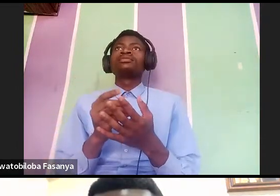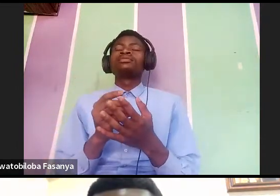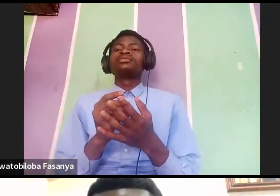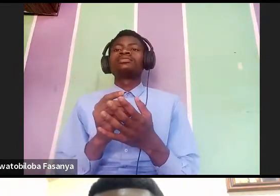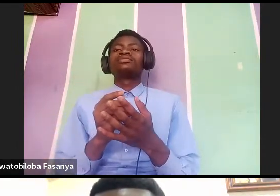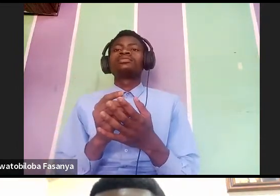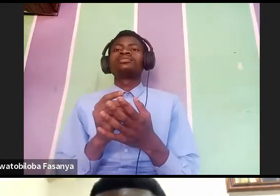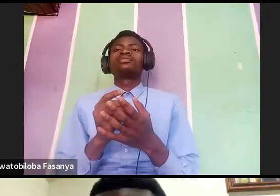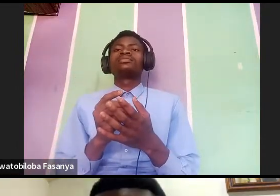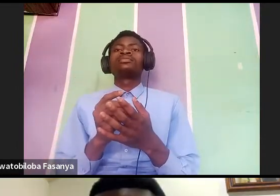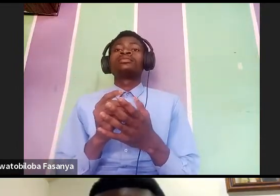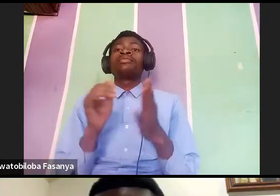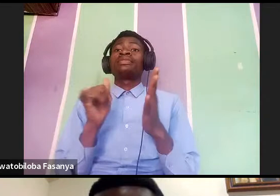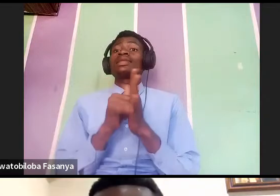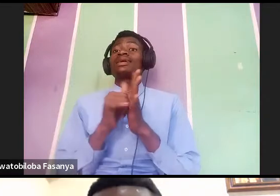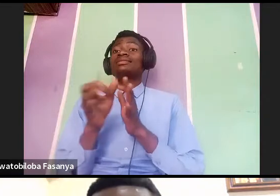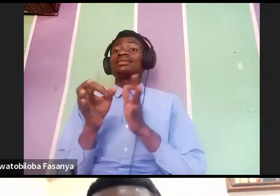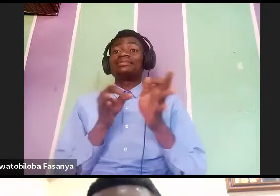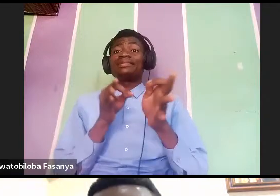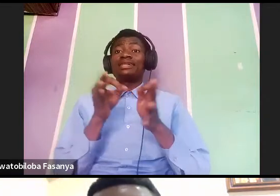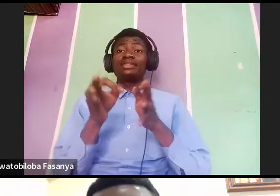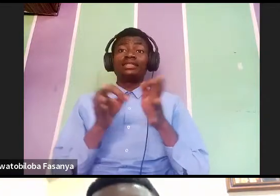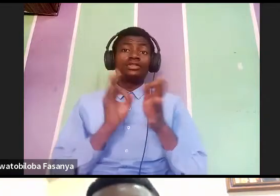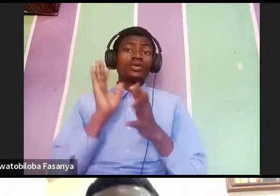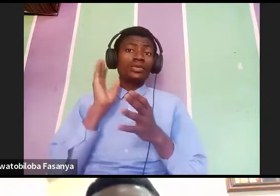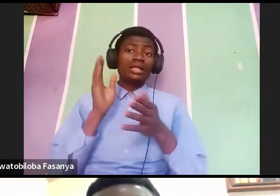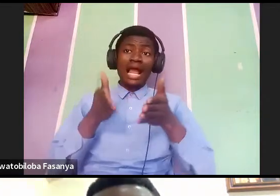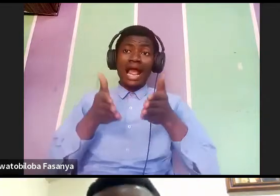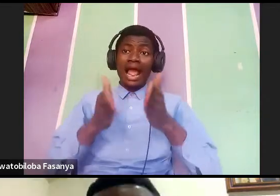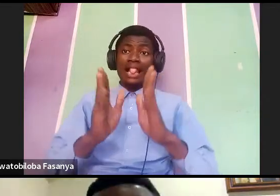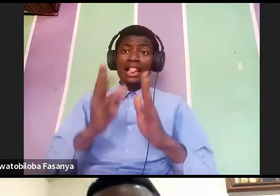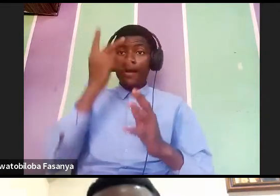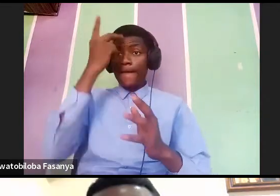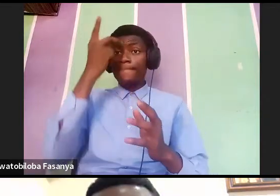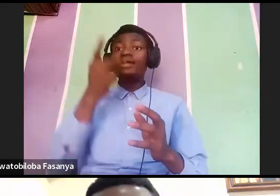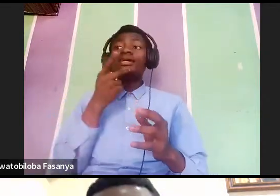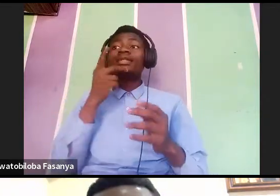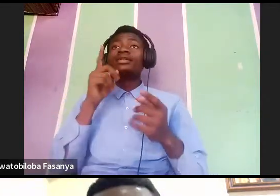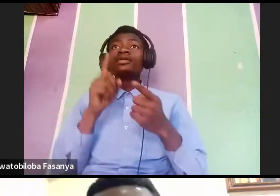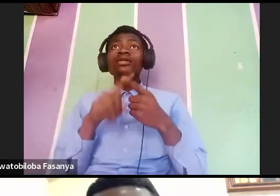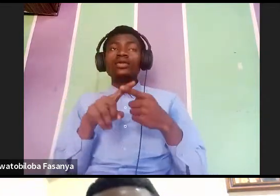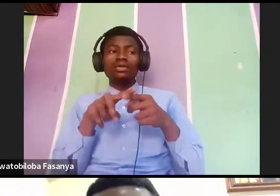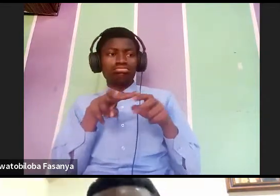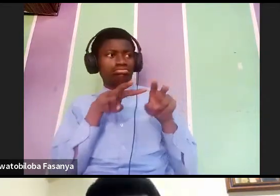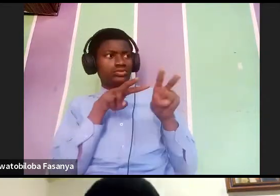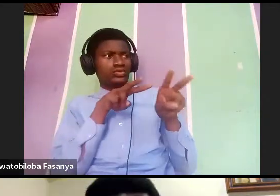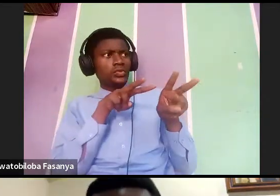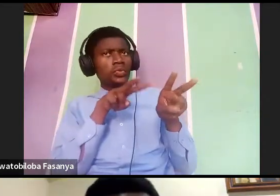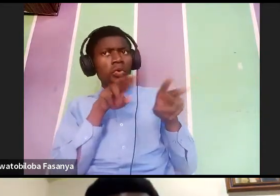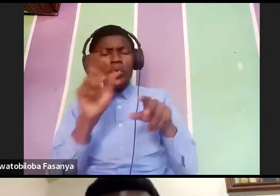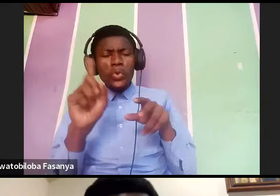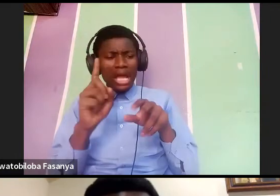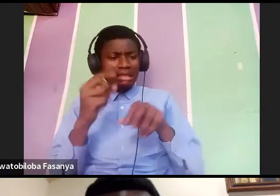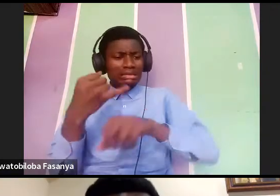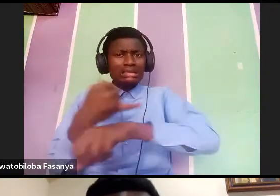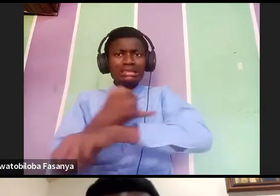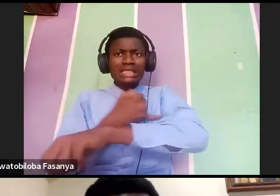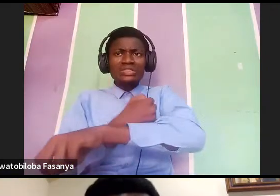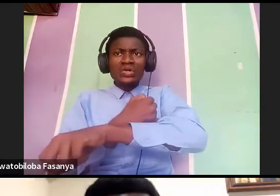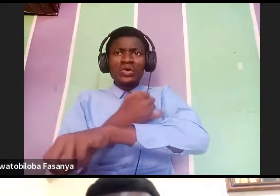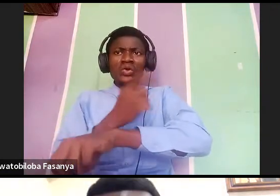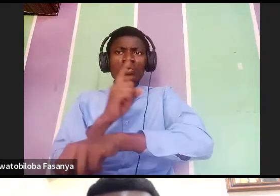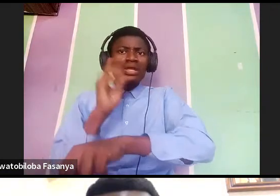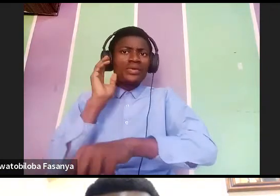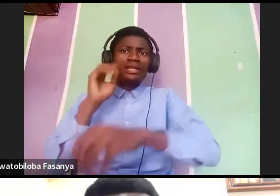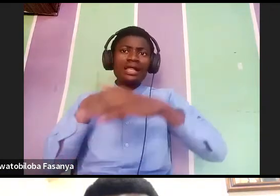that explanation will also allow parents to also, take a look at where is that injection going into, because you've divided